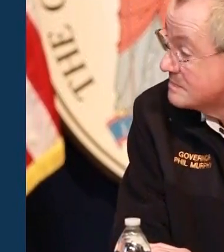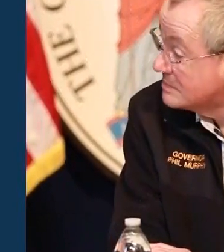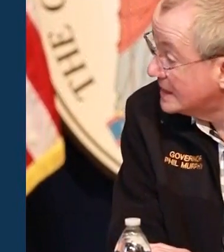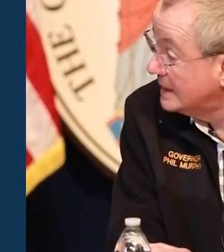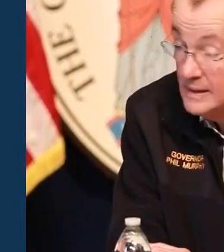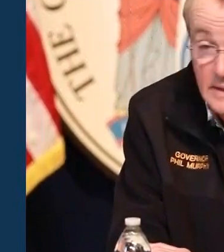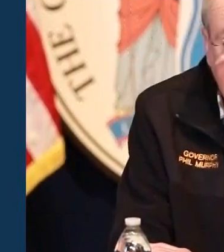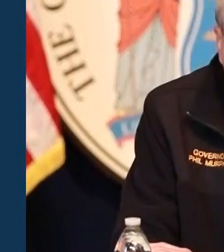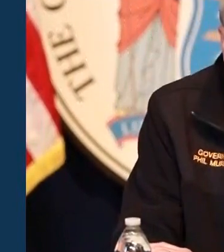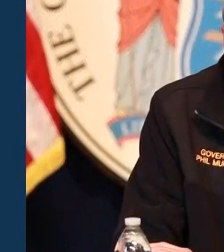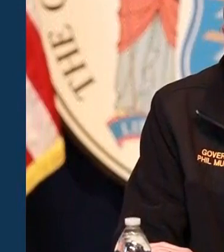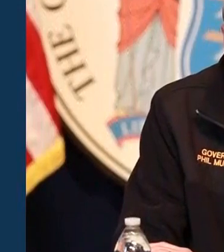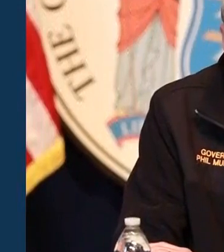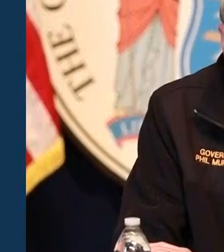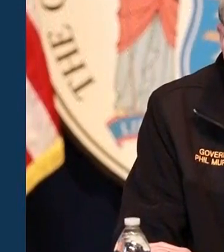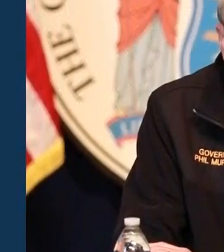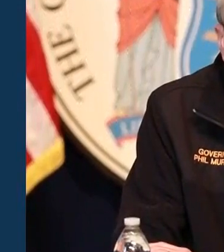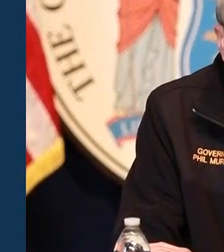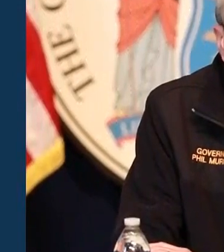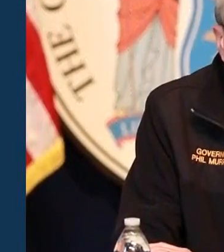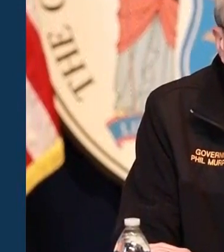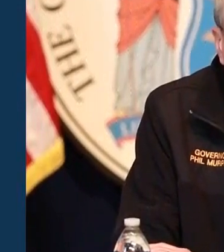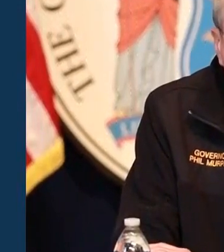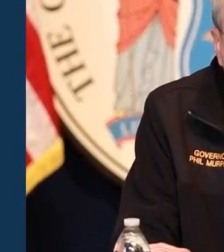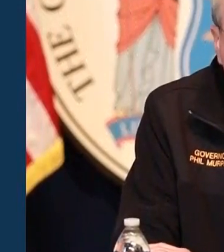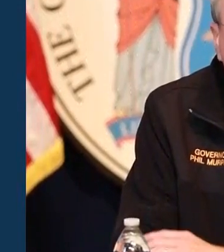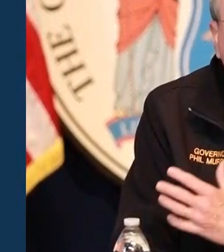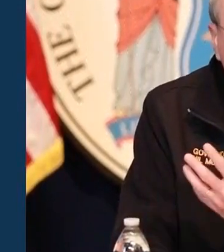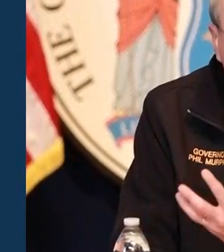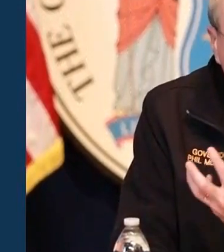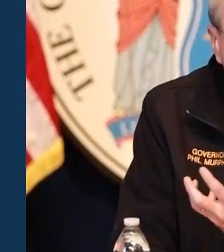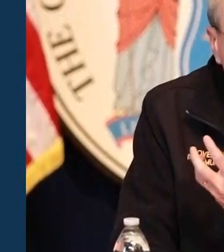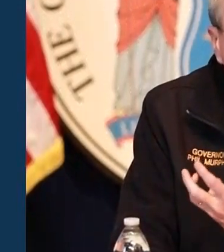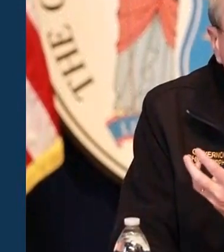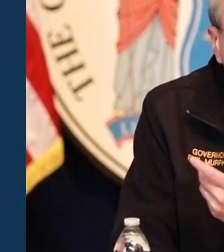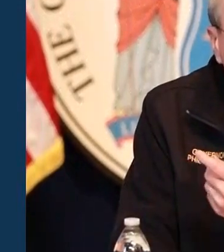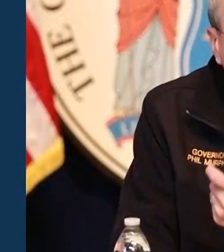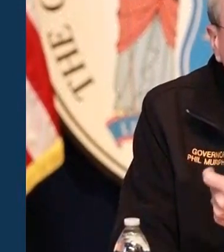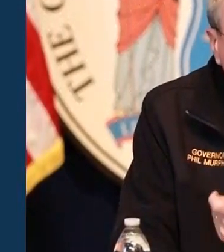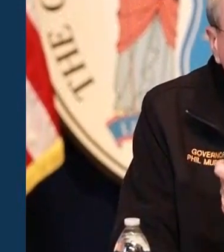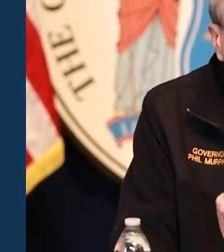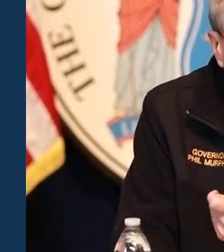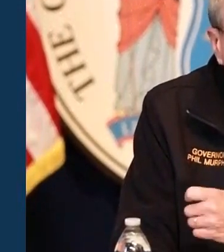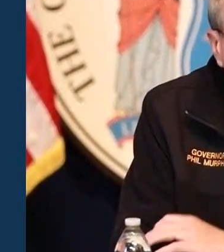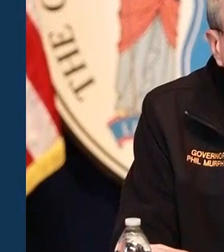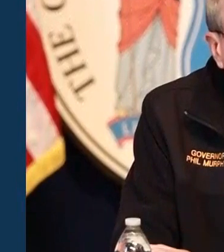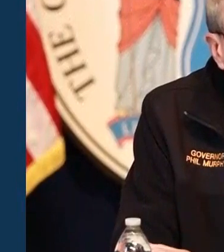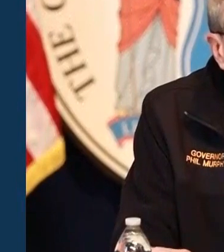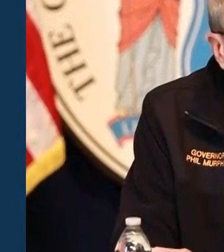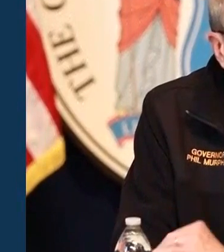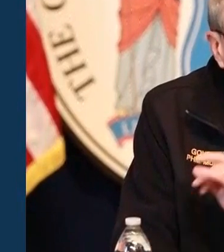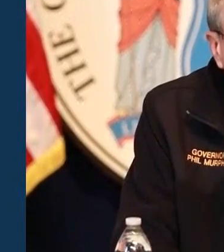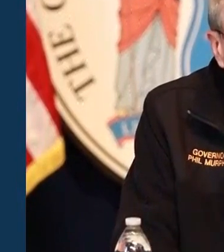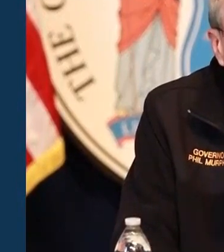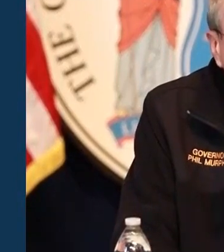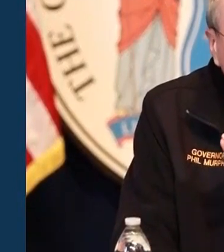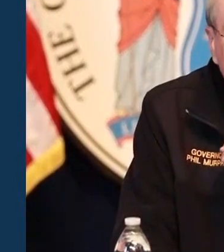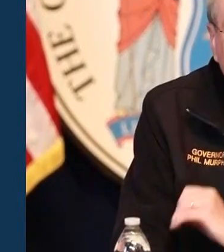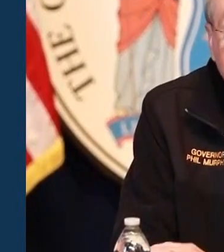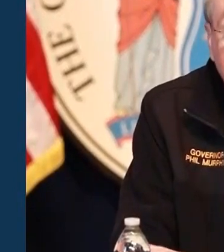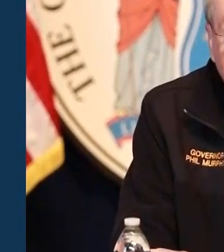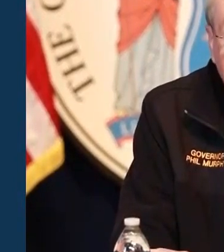1, and it is showing up to be that way. And another piece of evidence that we are at